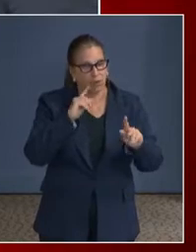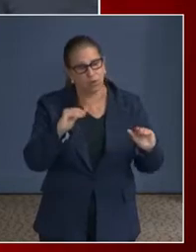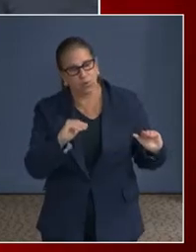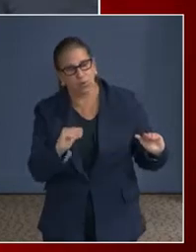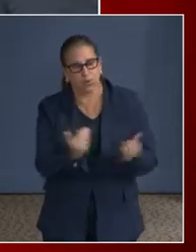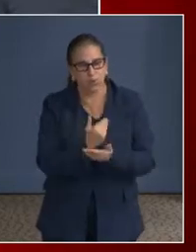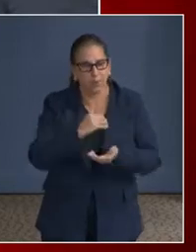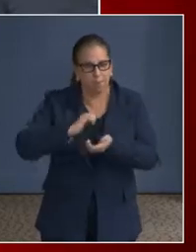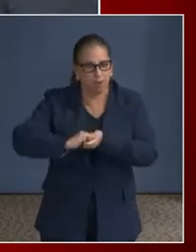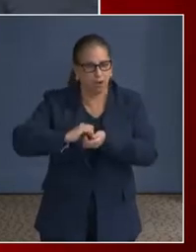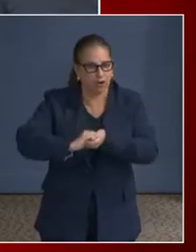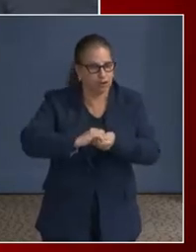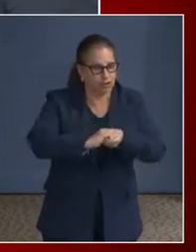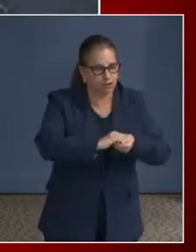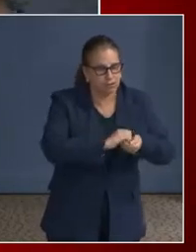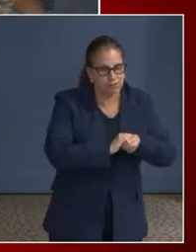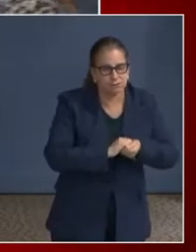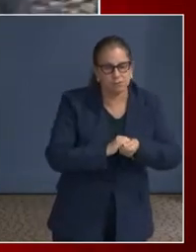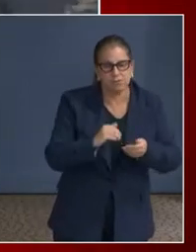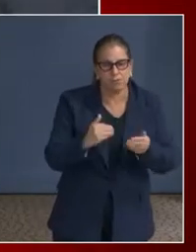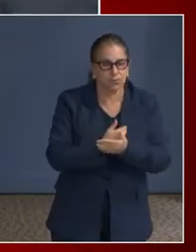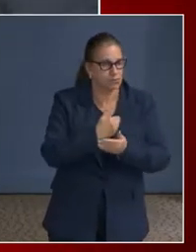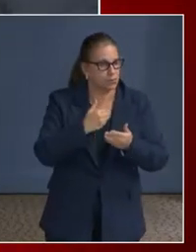and infant health.